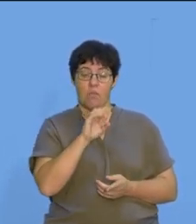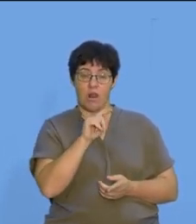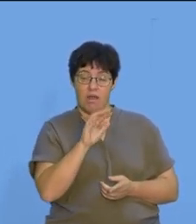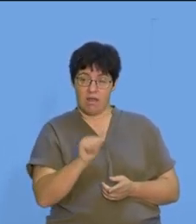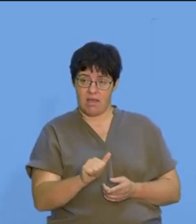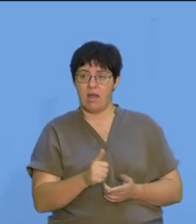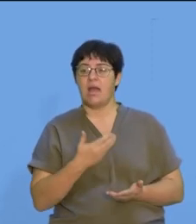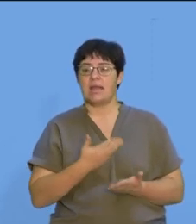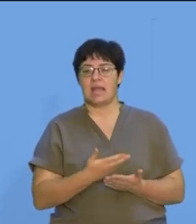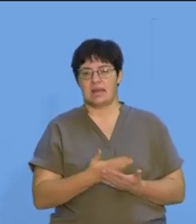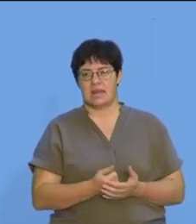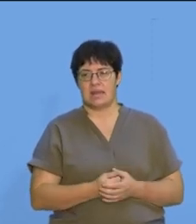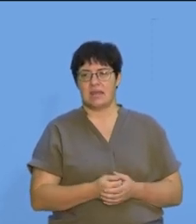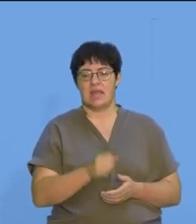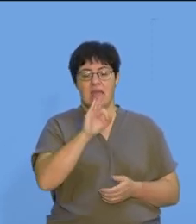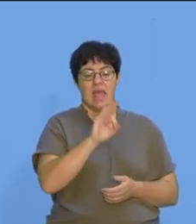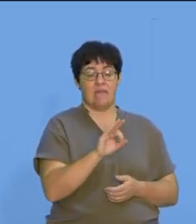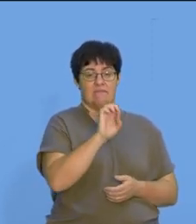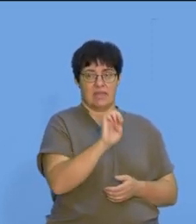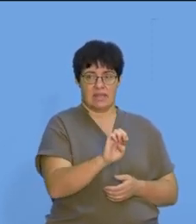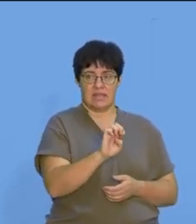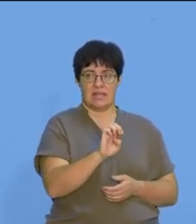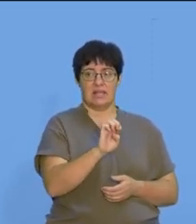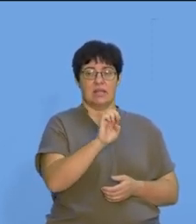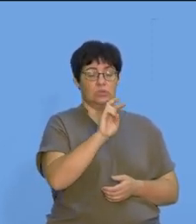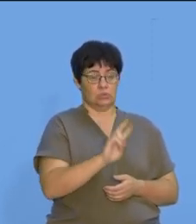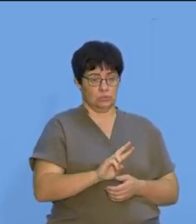formula, we can also talk about